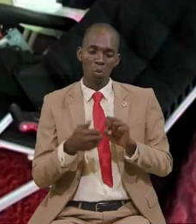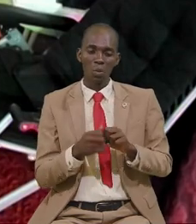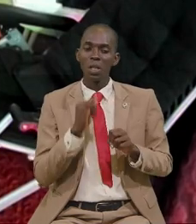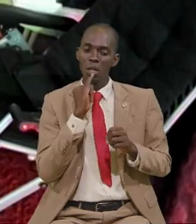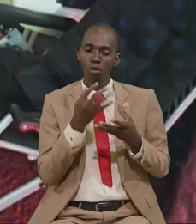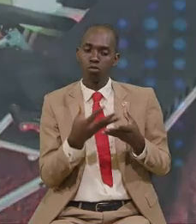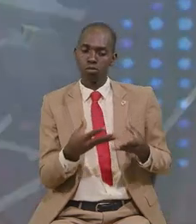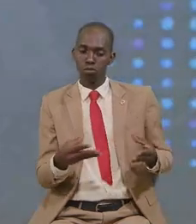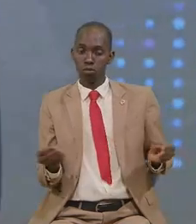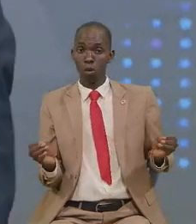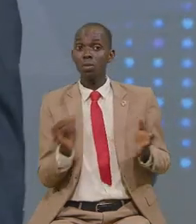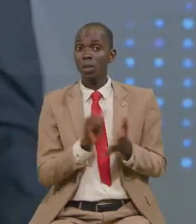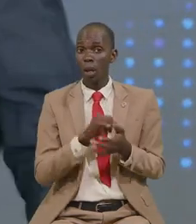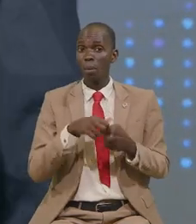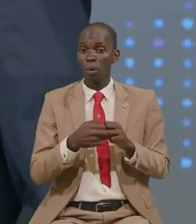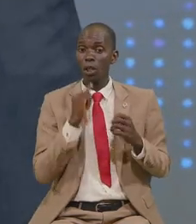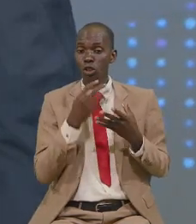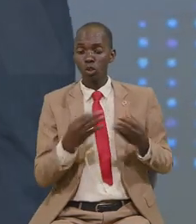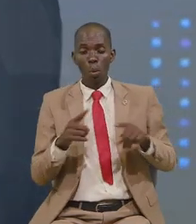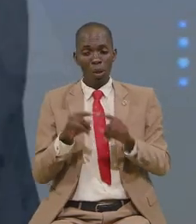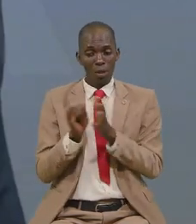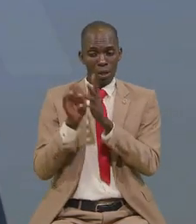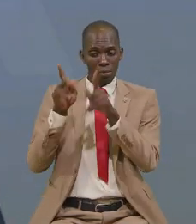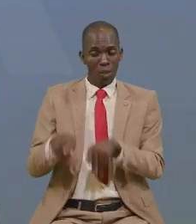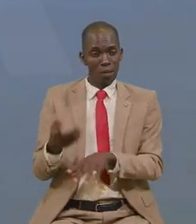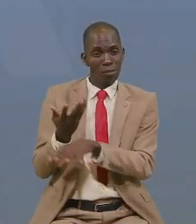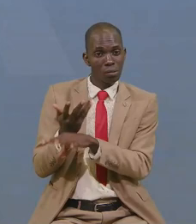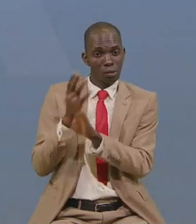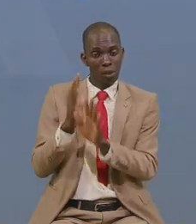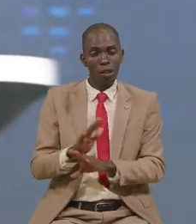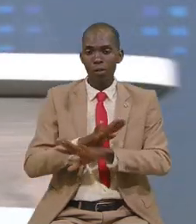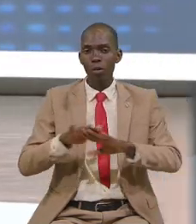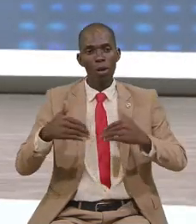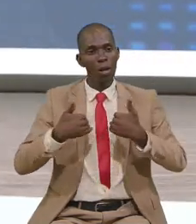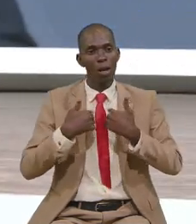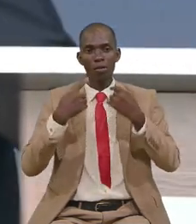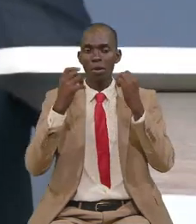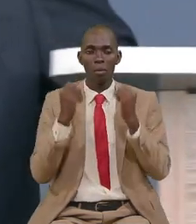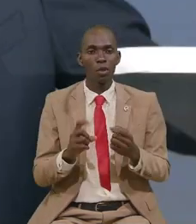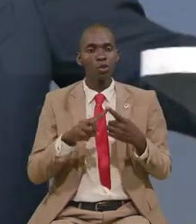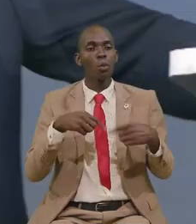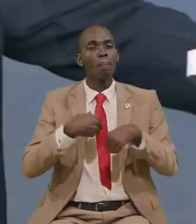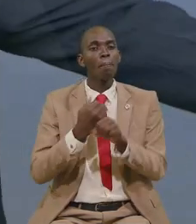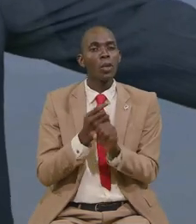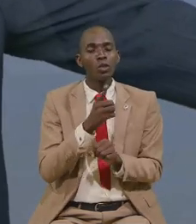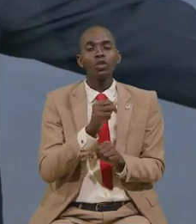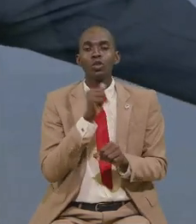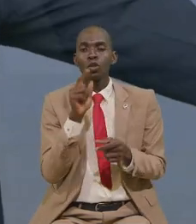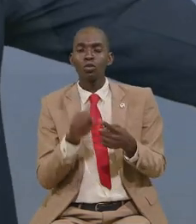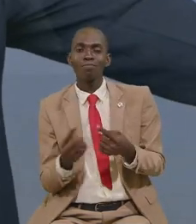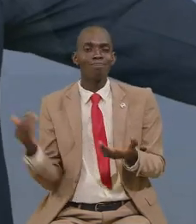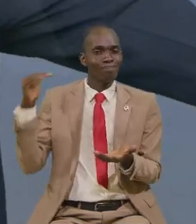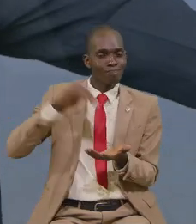problem. But that advocate does not have the power to make you not to do those things